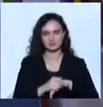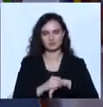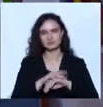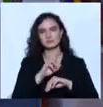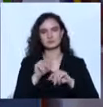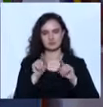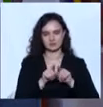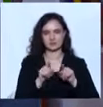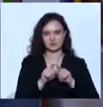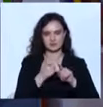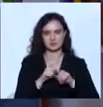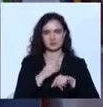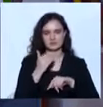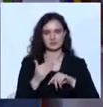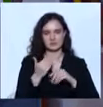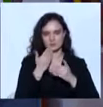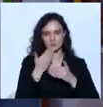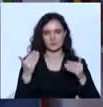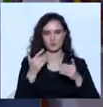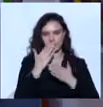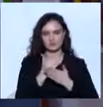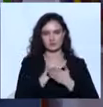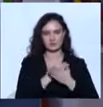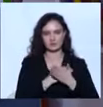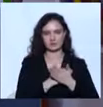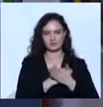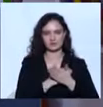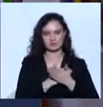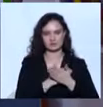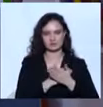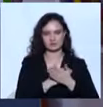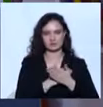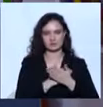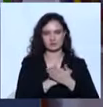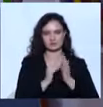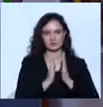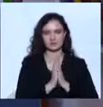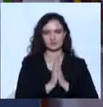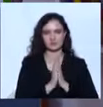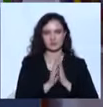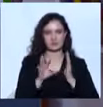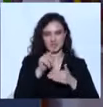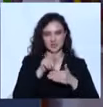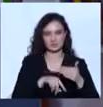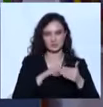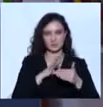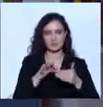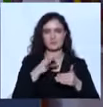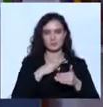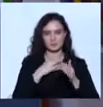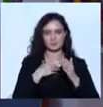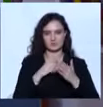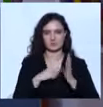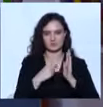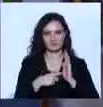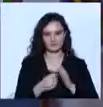even though this is your last lesson and summer's right around the corner, please be sure to answer our question for